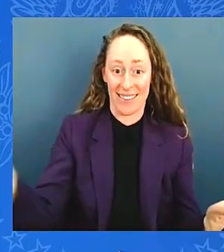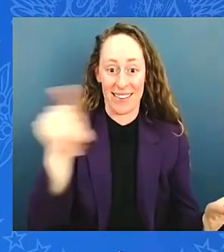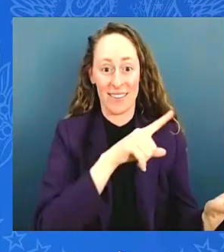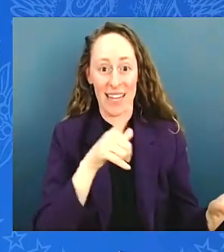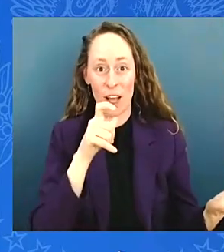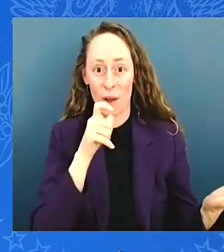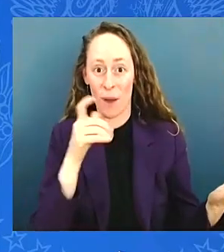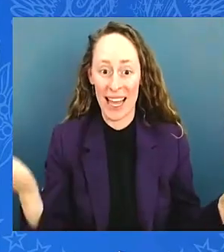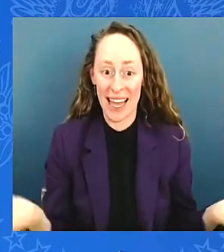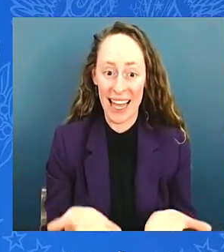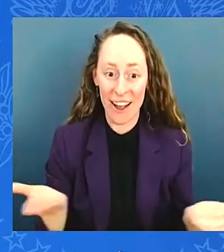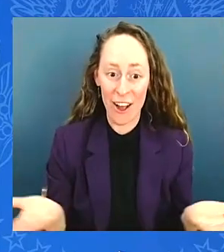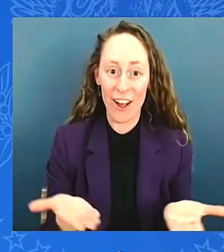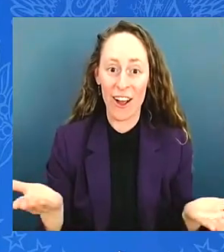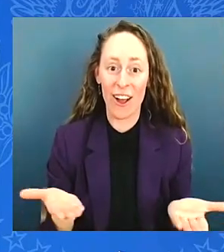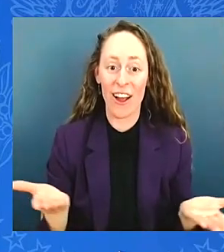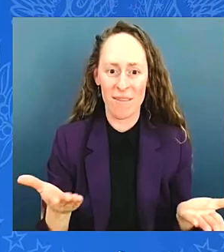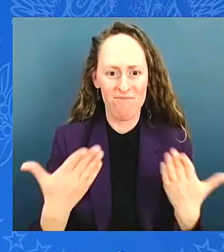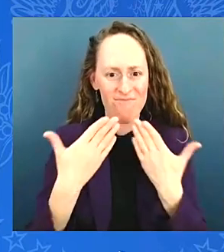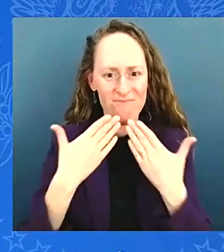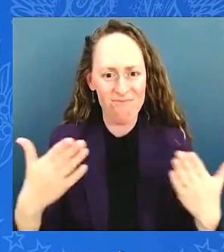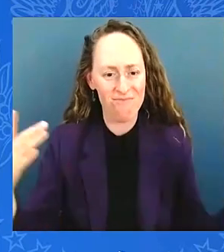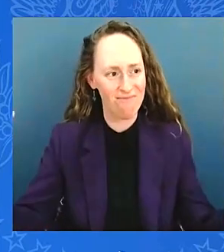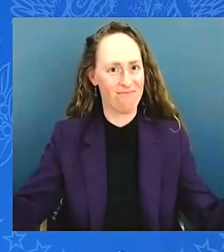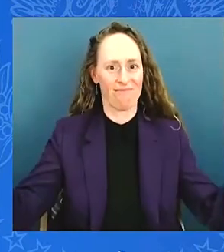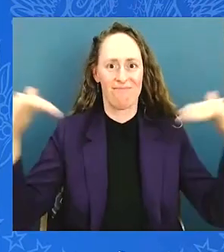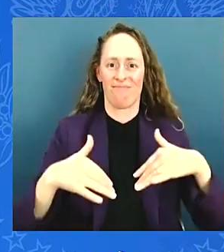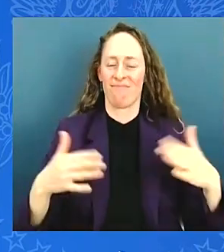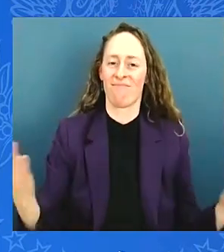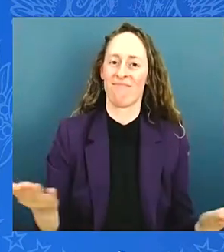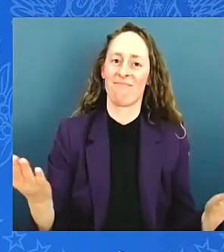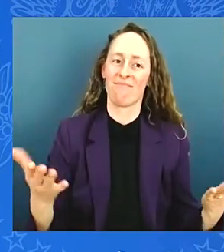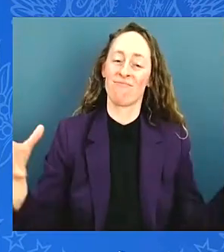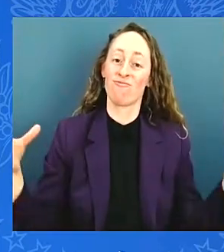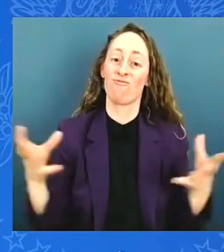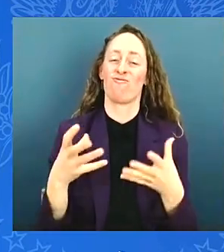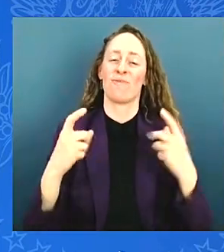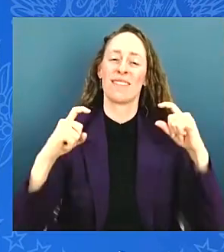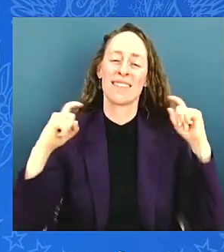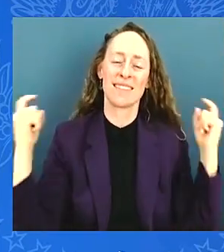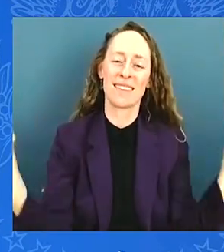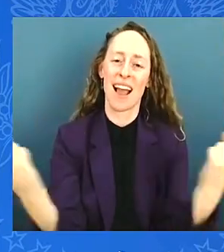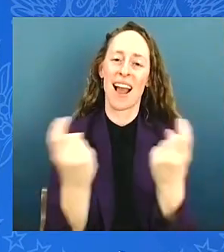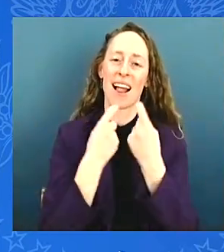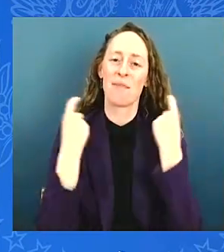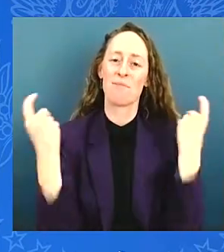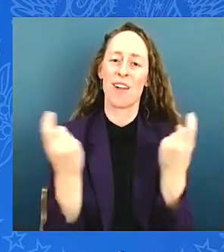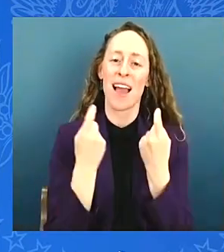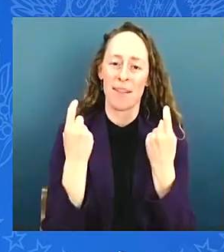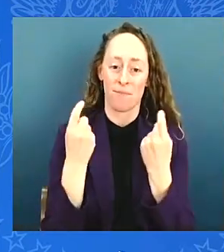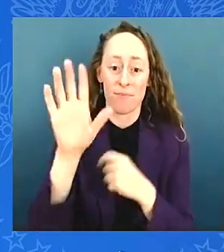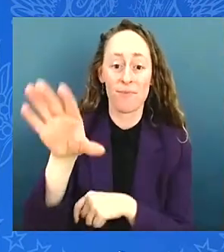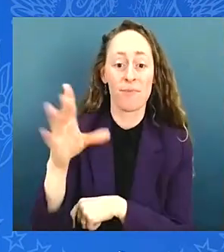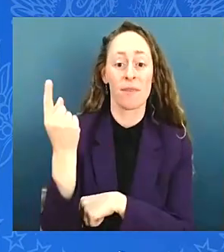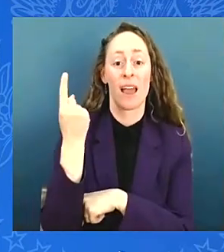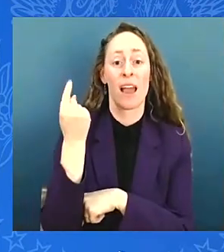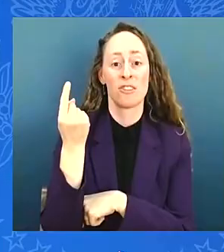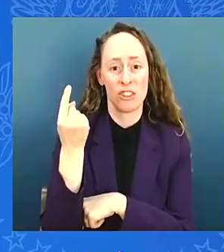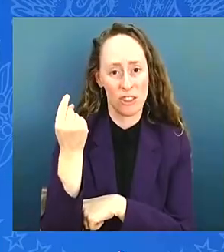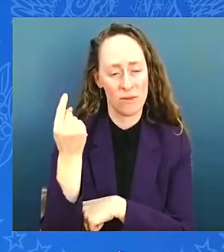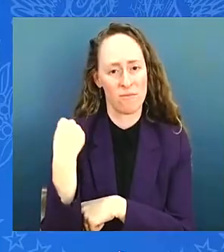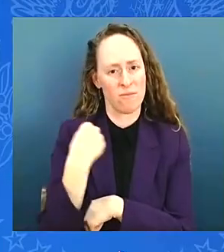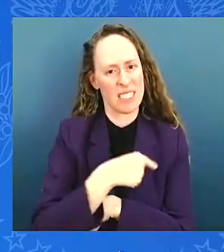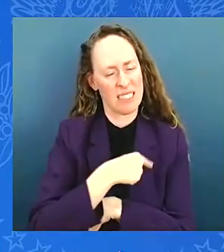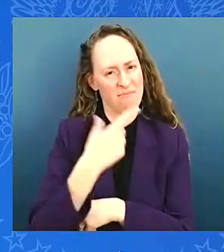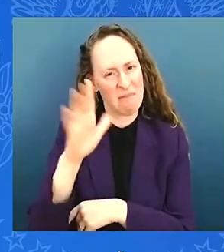celebration today. We said it last year. We wanted to make this thing an annual visit for us, and